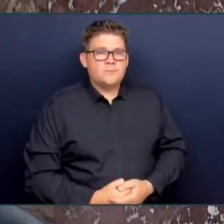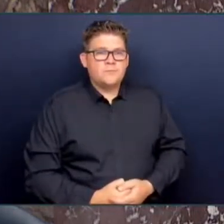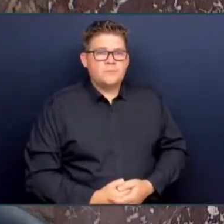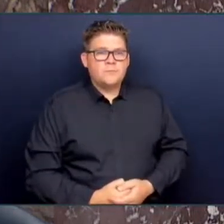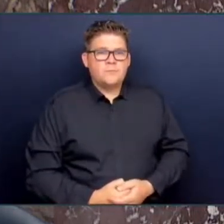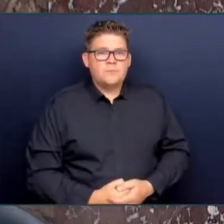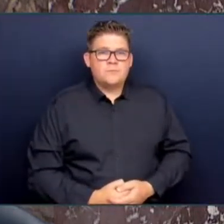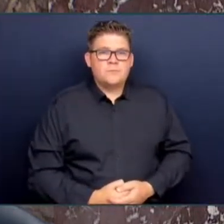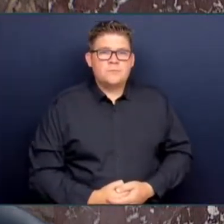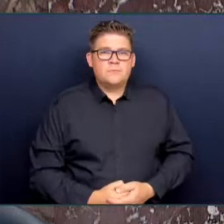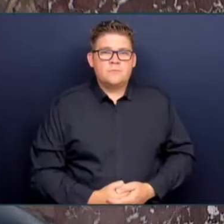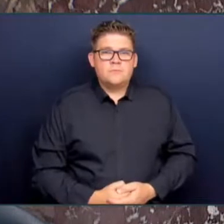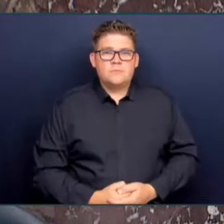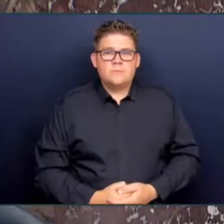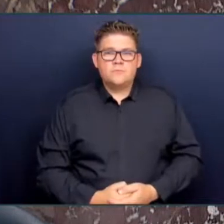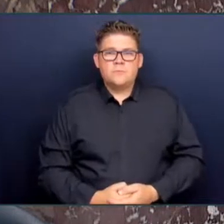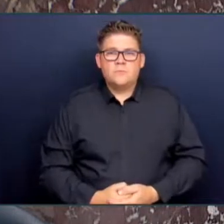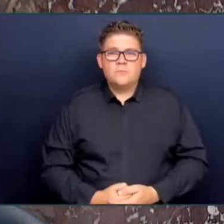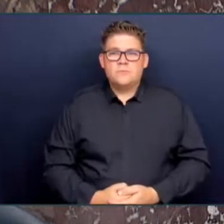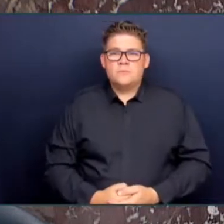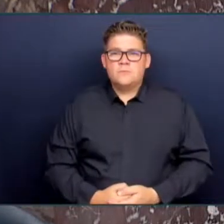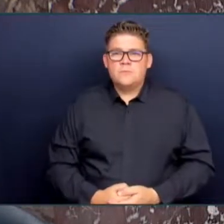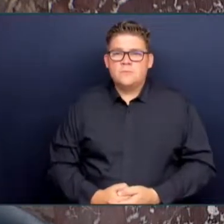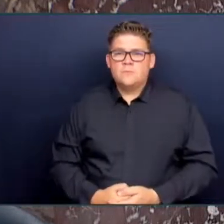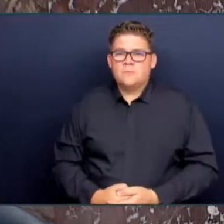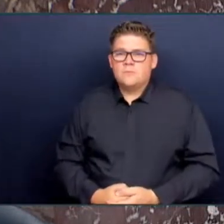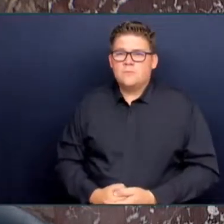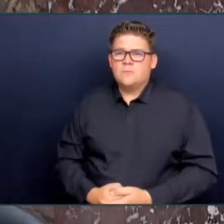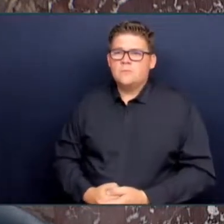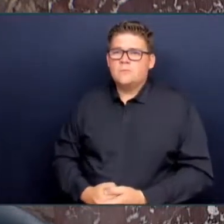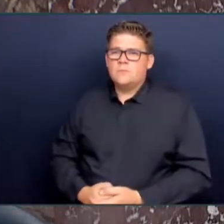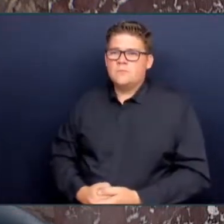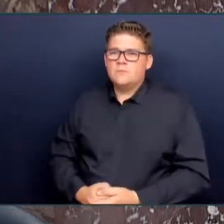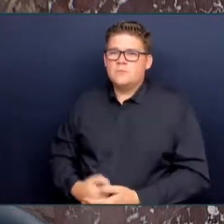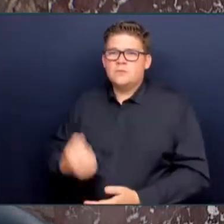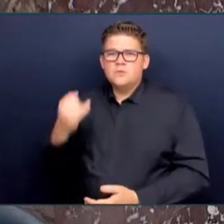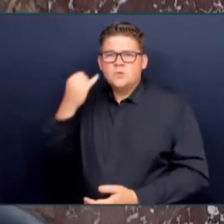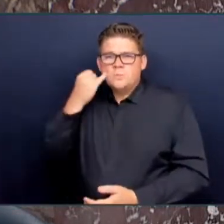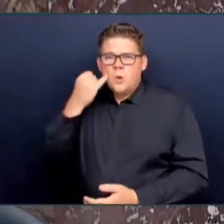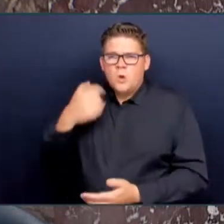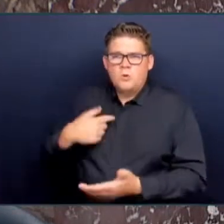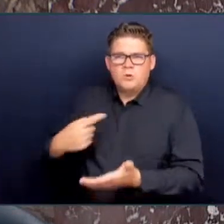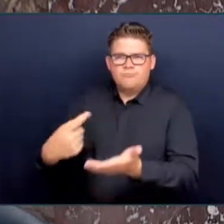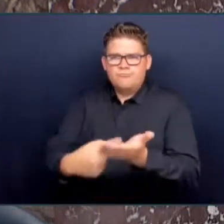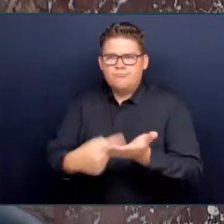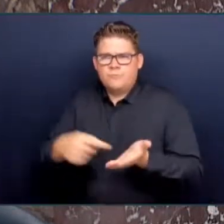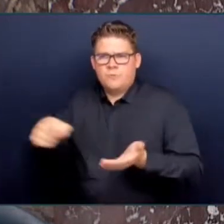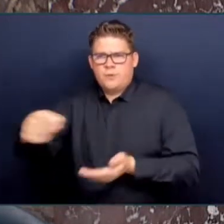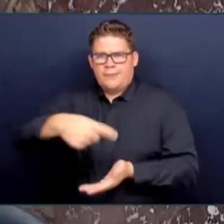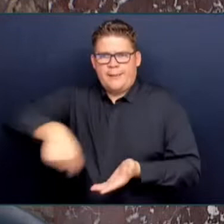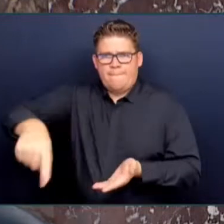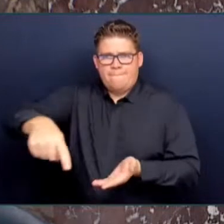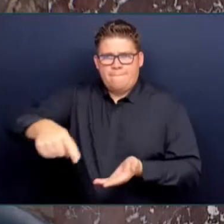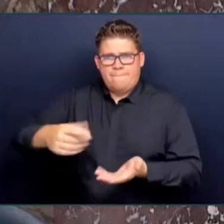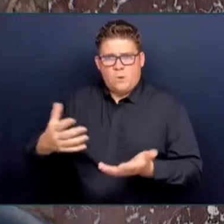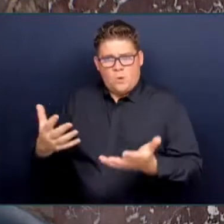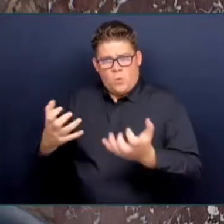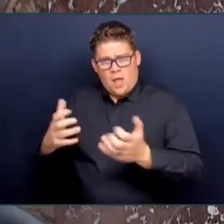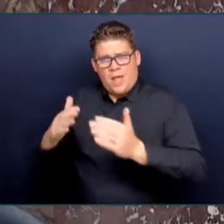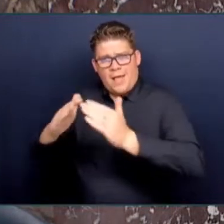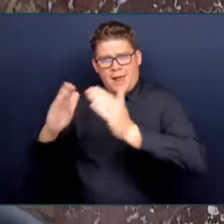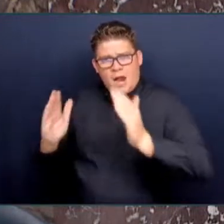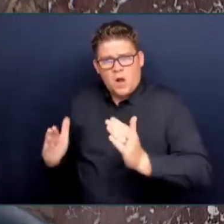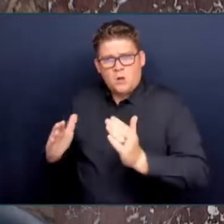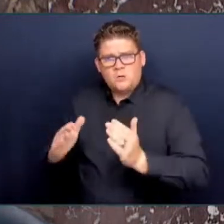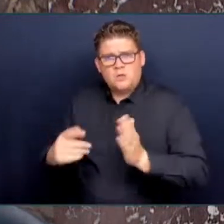sector could have told government, is that if they wish to have more affordable housing, they need to get a heck of a lot more supply into the marketplace.